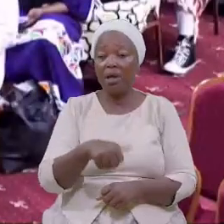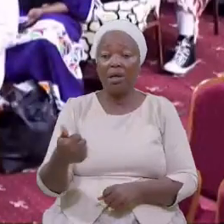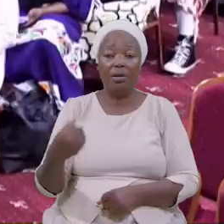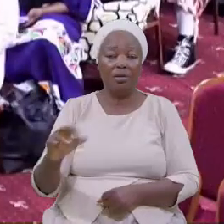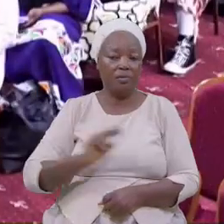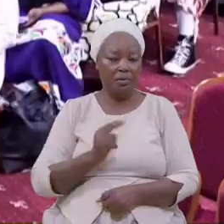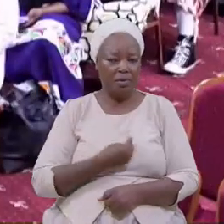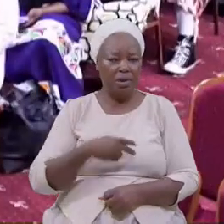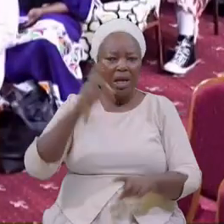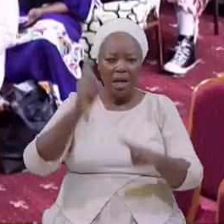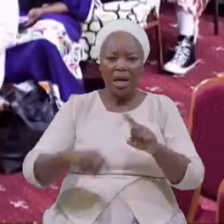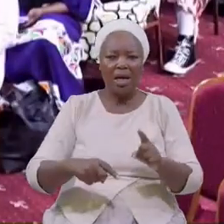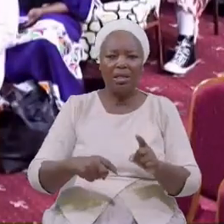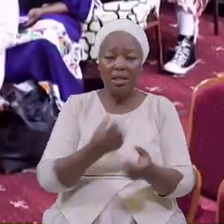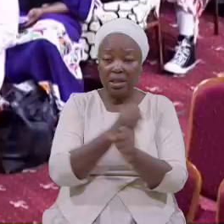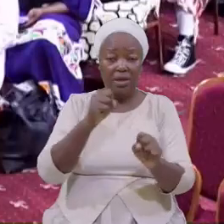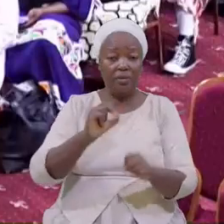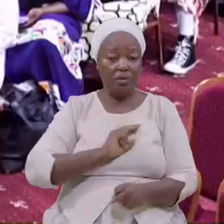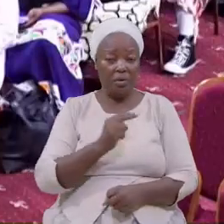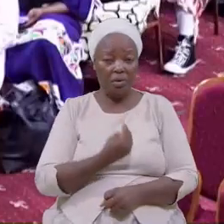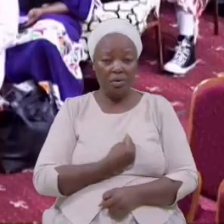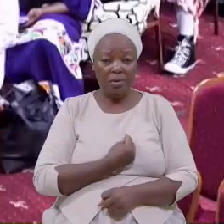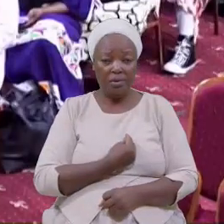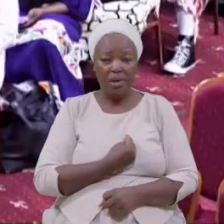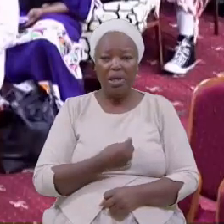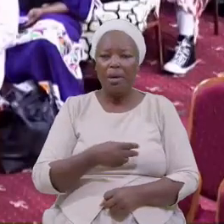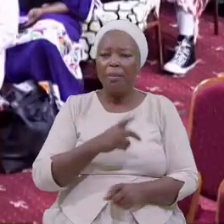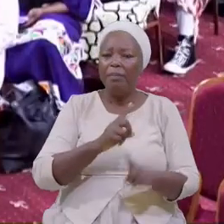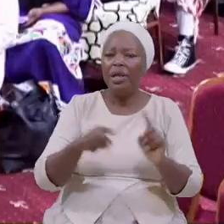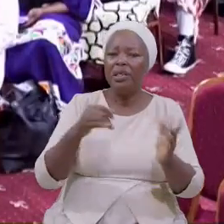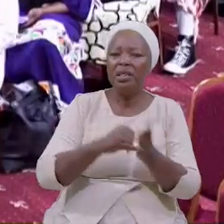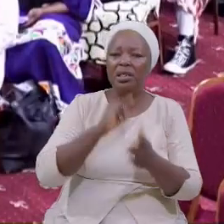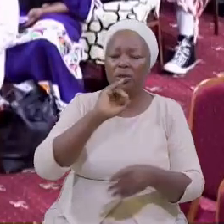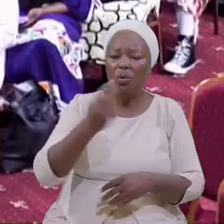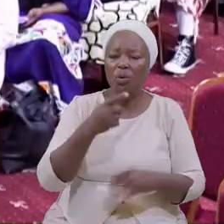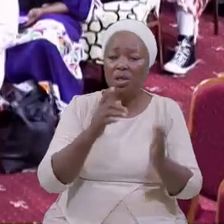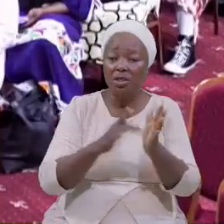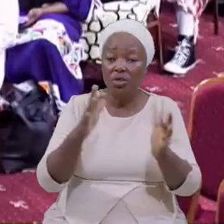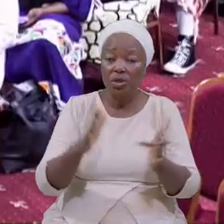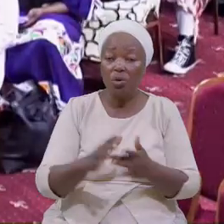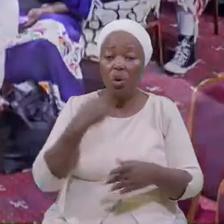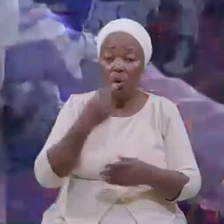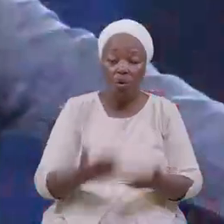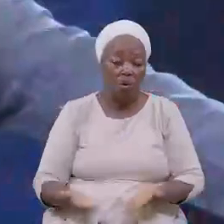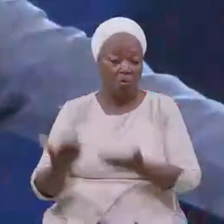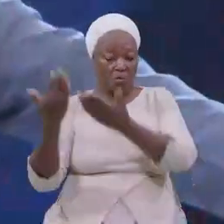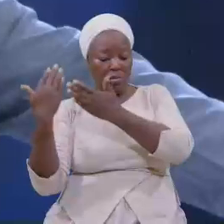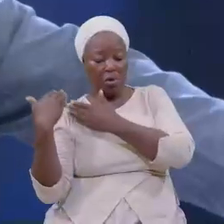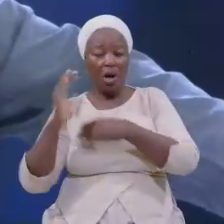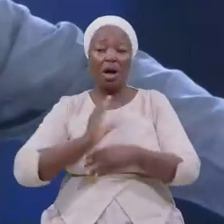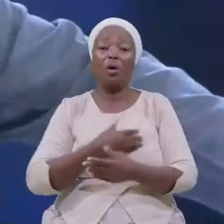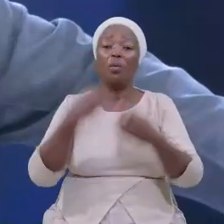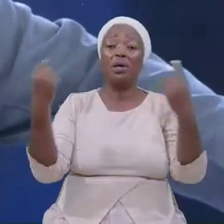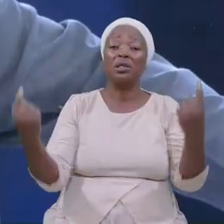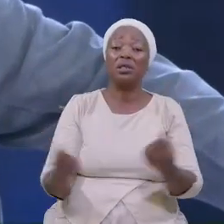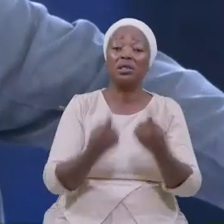could not justify us. It's only Jesus Christ who bore our sin on the cross